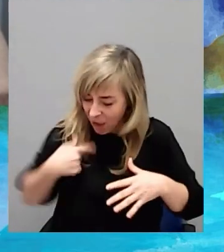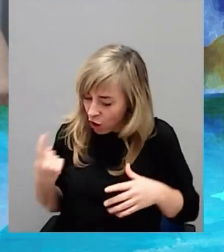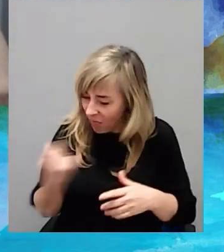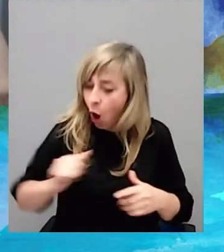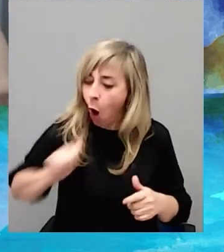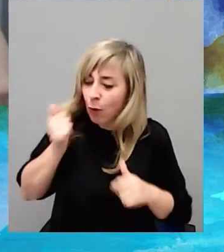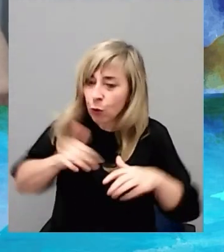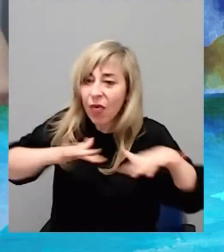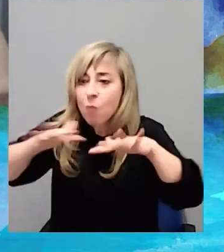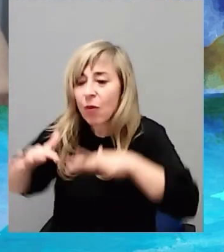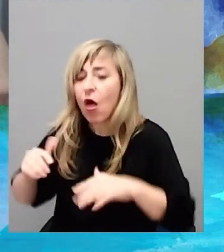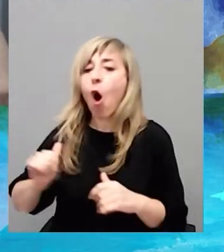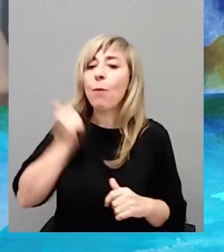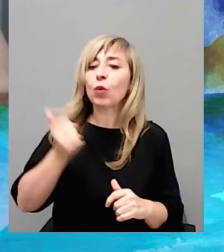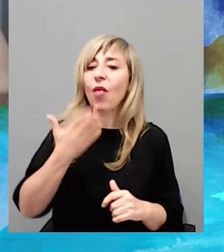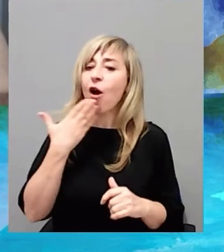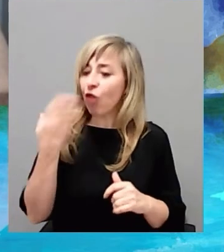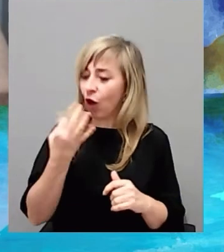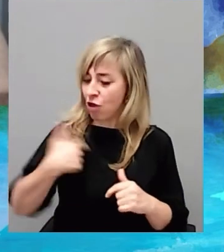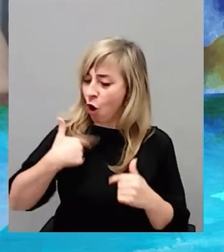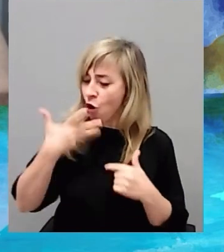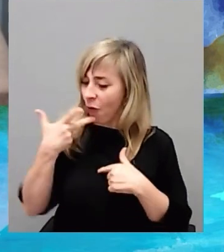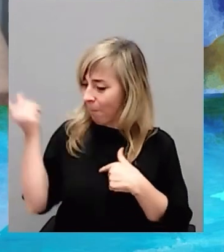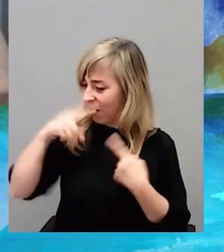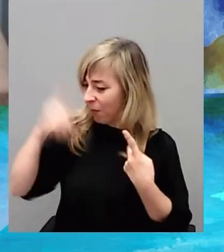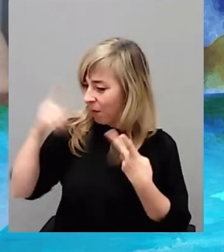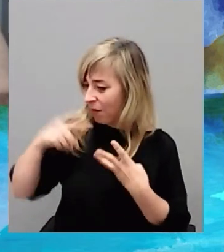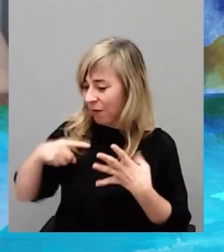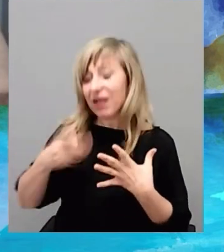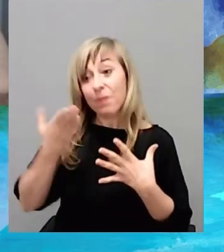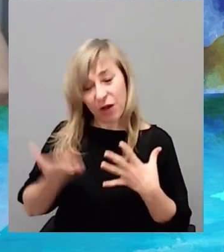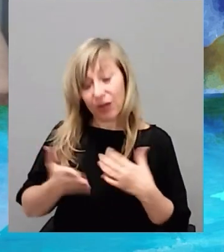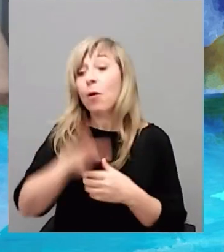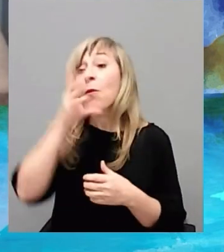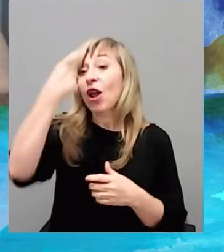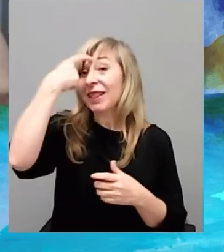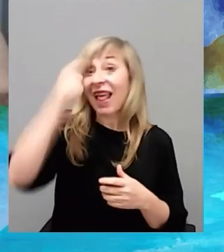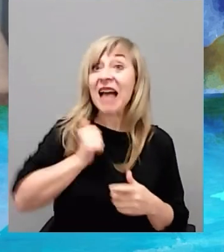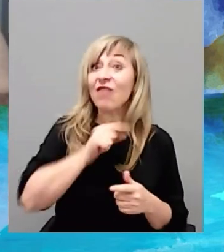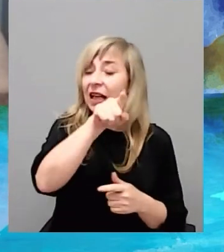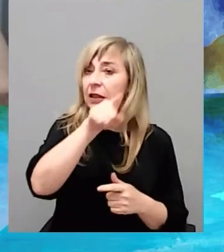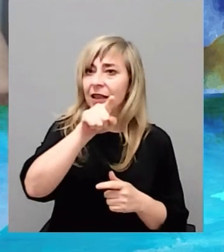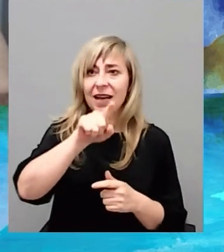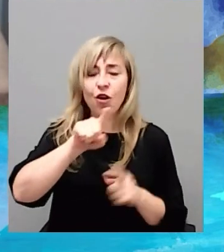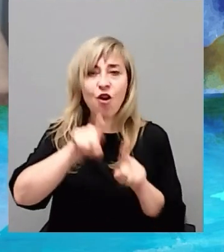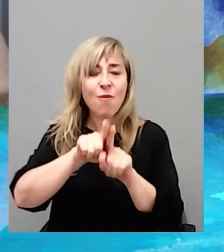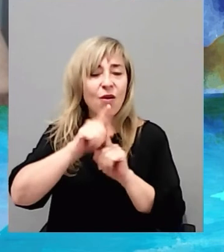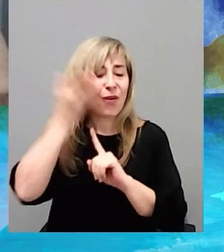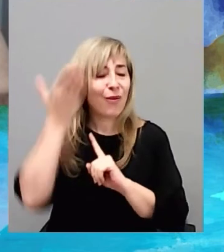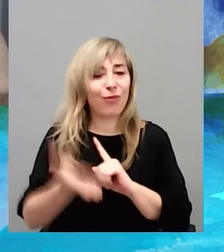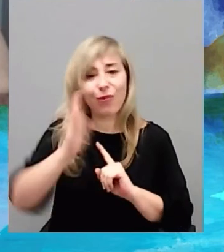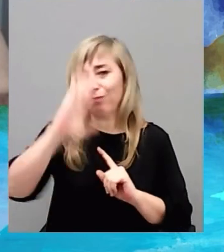mobility opportunities or entertainment opportunities. So artificial intelligence is crucial for that, because it